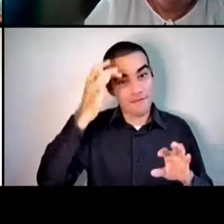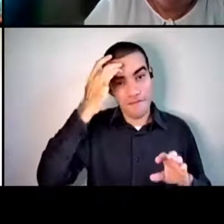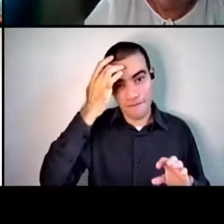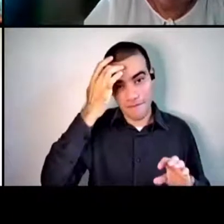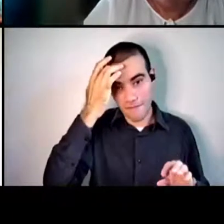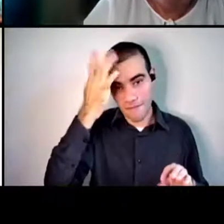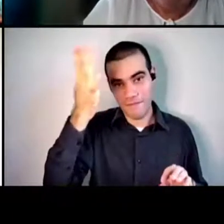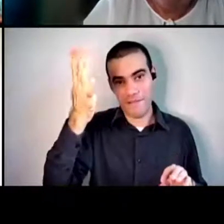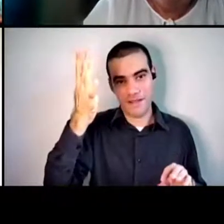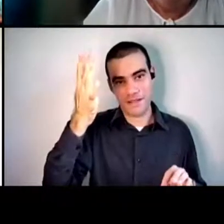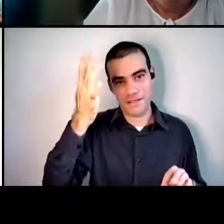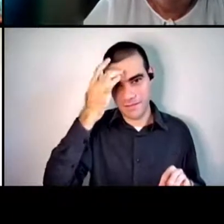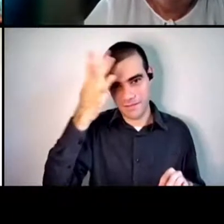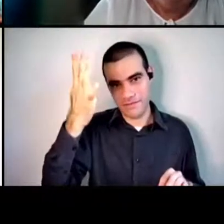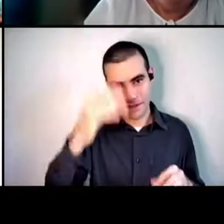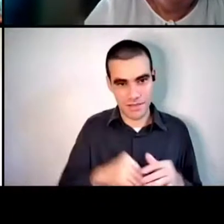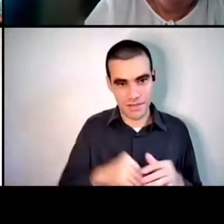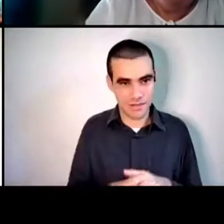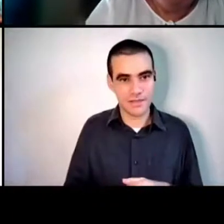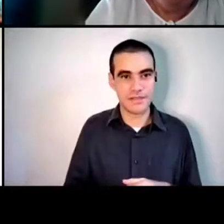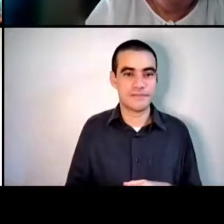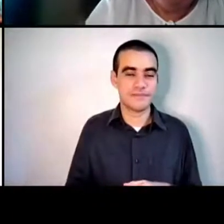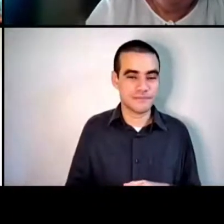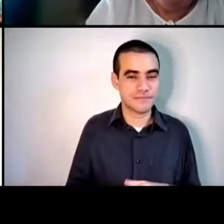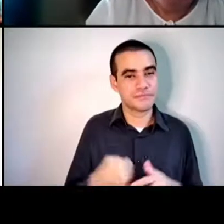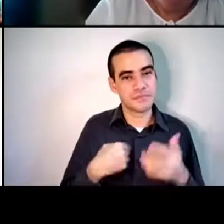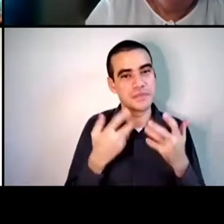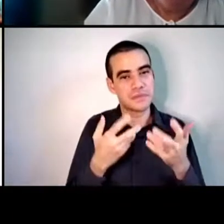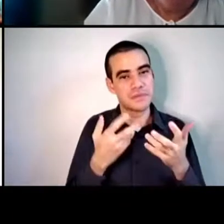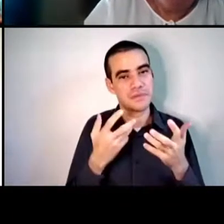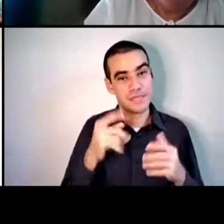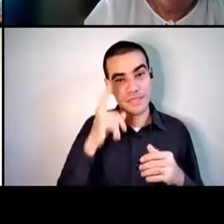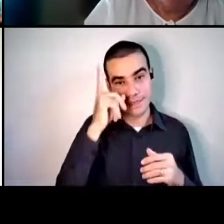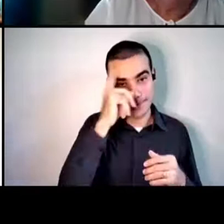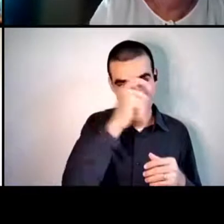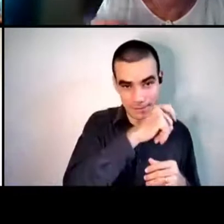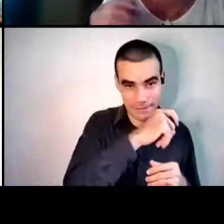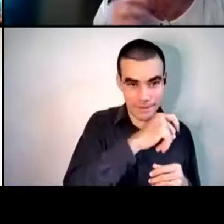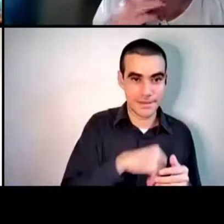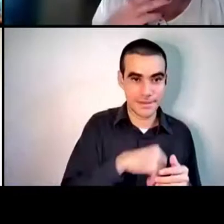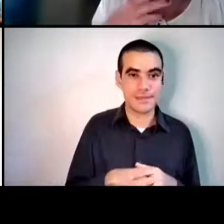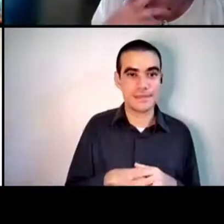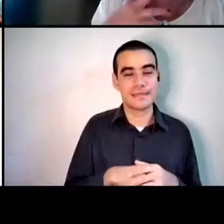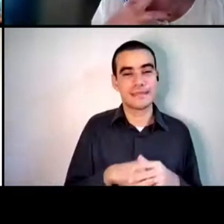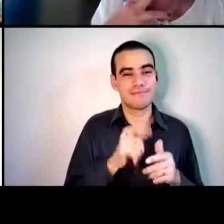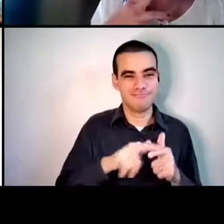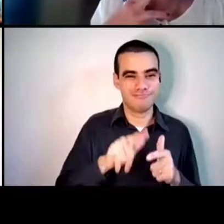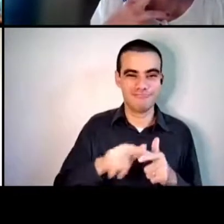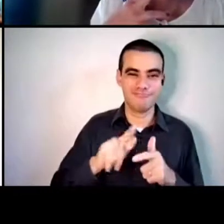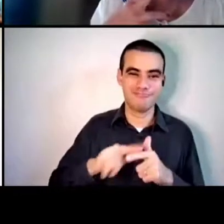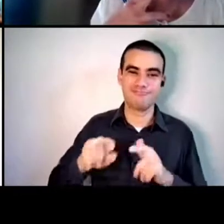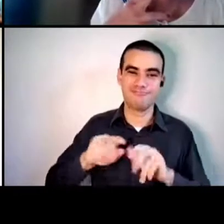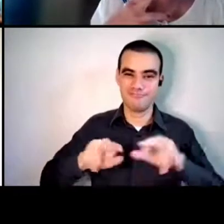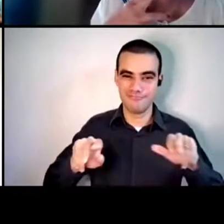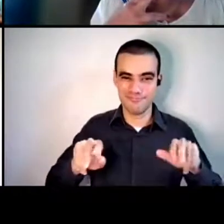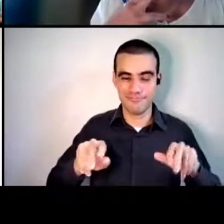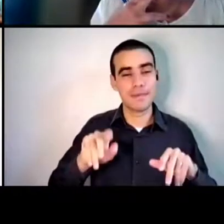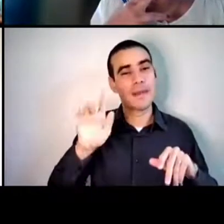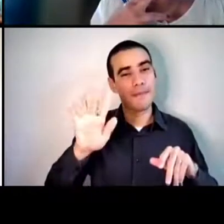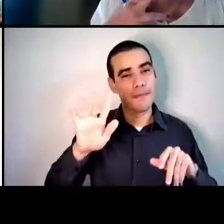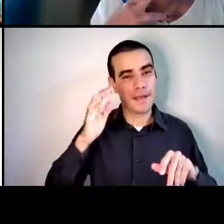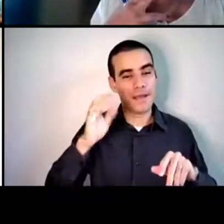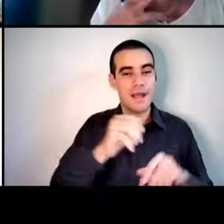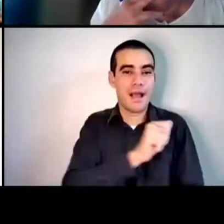But it facilitated it. Now it's easier. And I think and I hope that this happens. I think it is difficult with the deficiencies that we